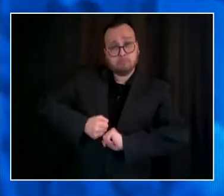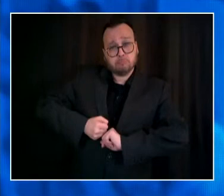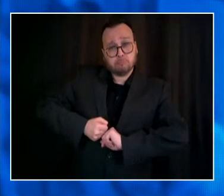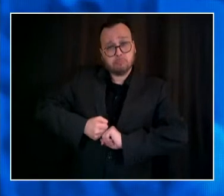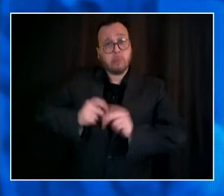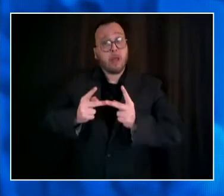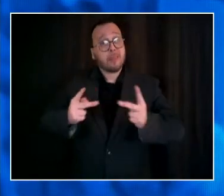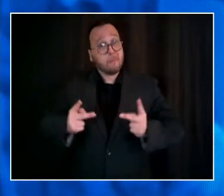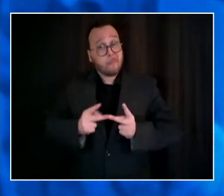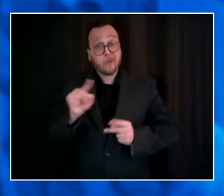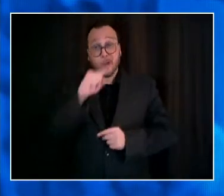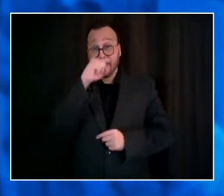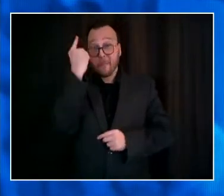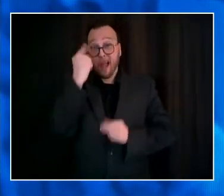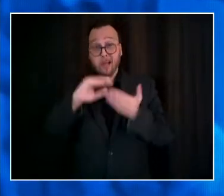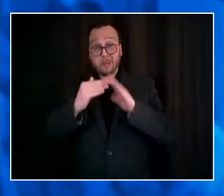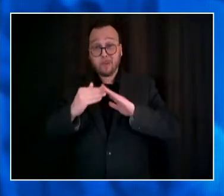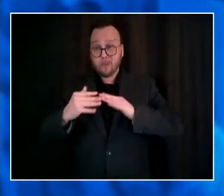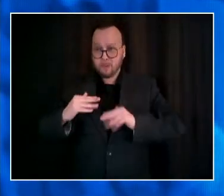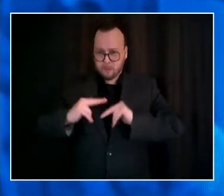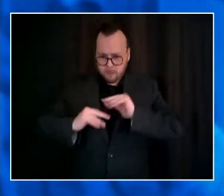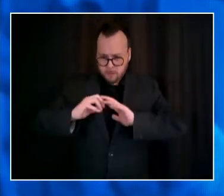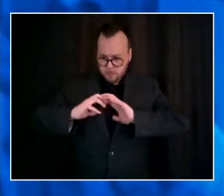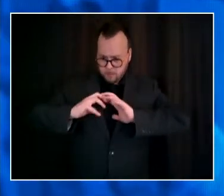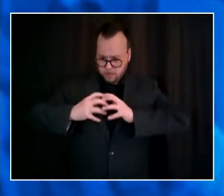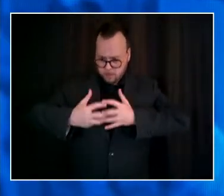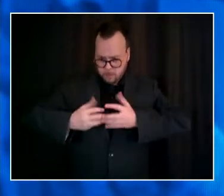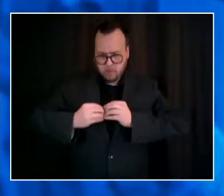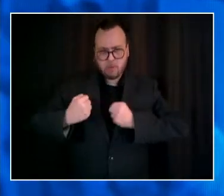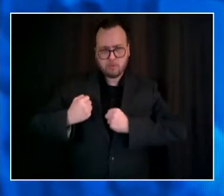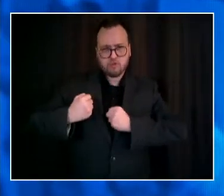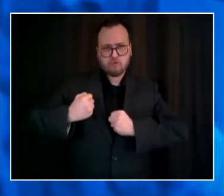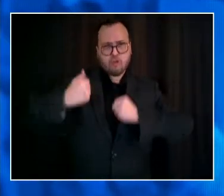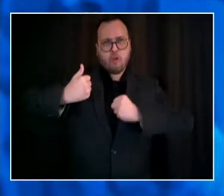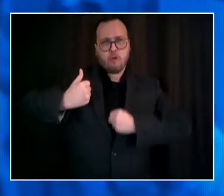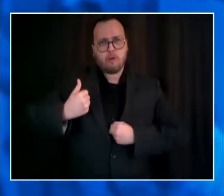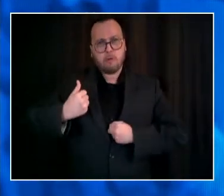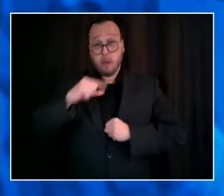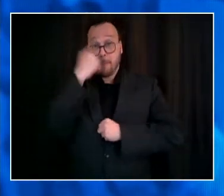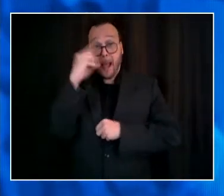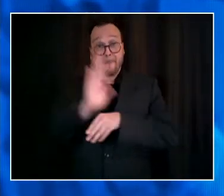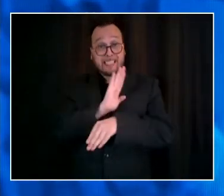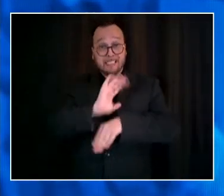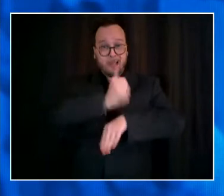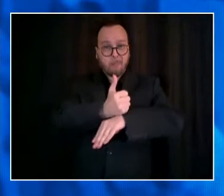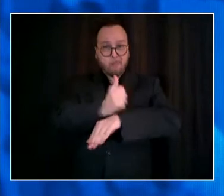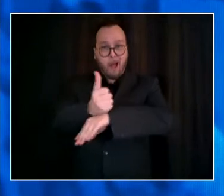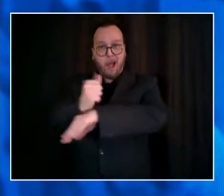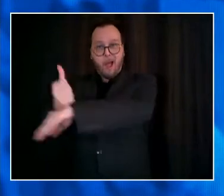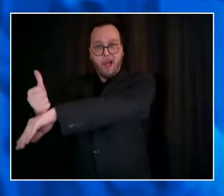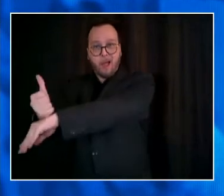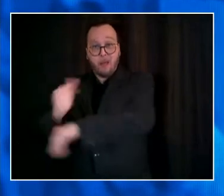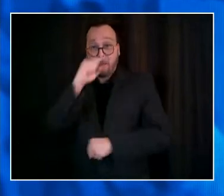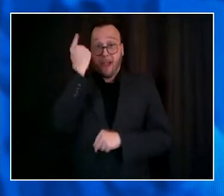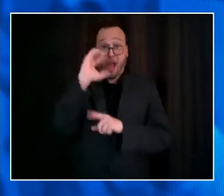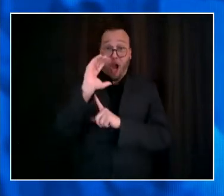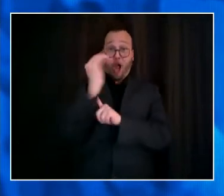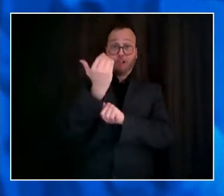community grew strong, Black businesses opened, and Black culture took center